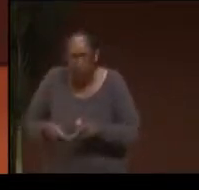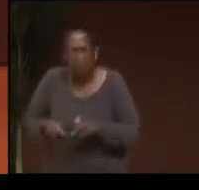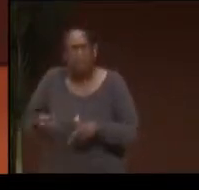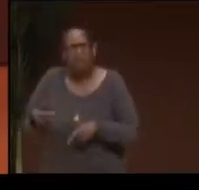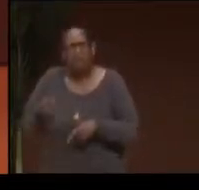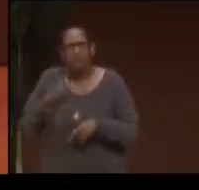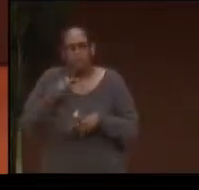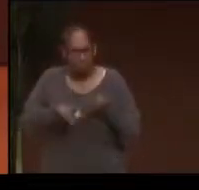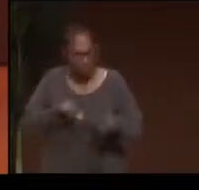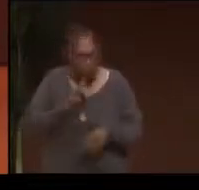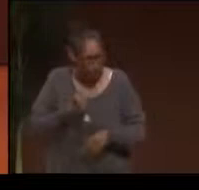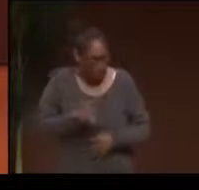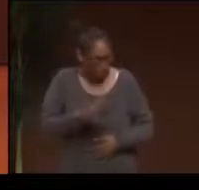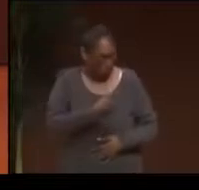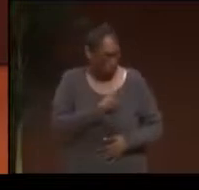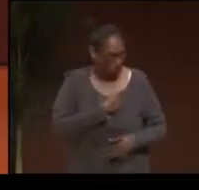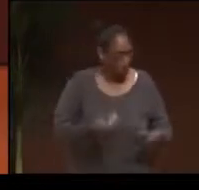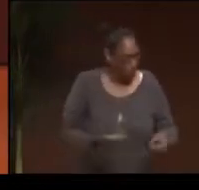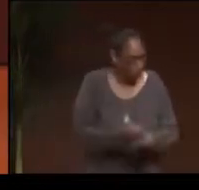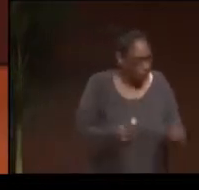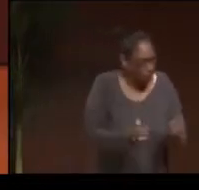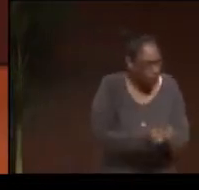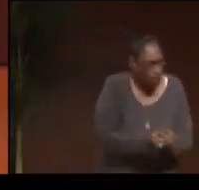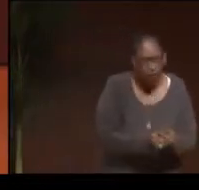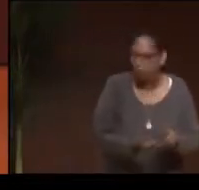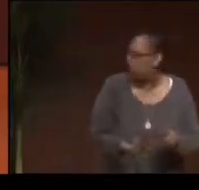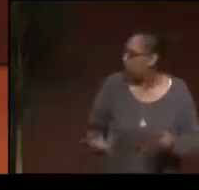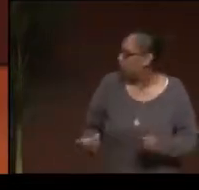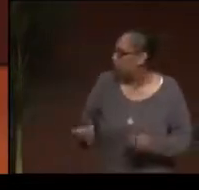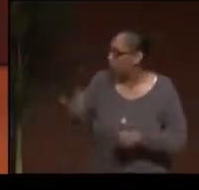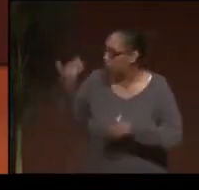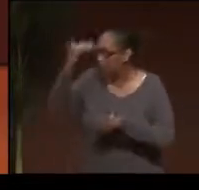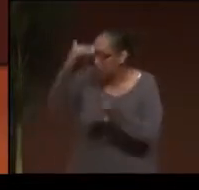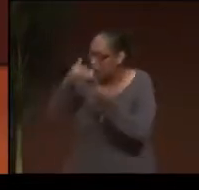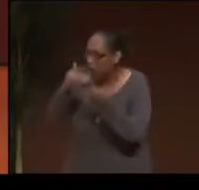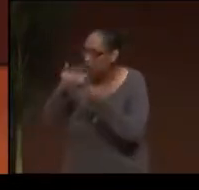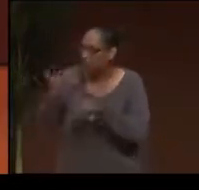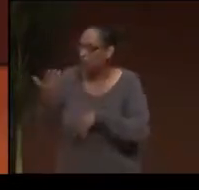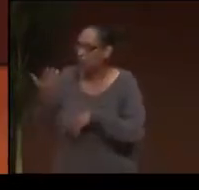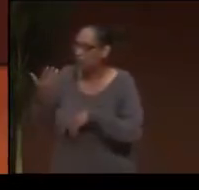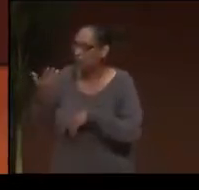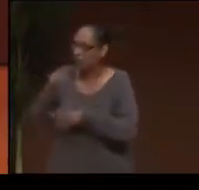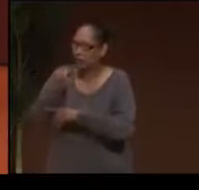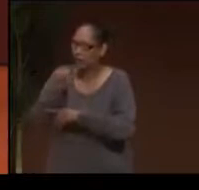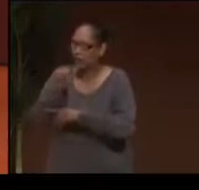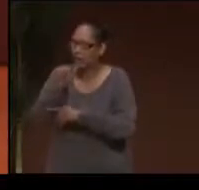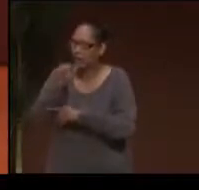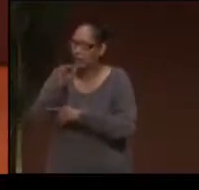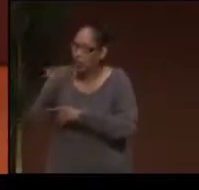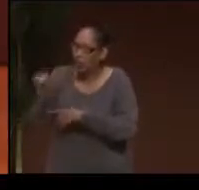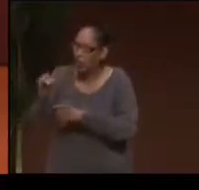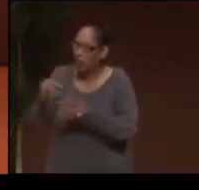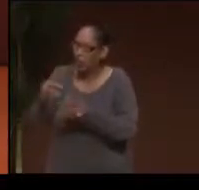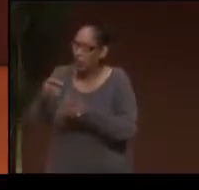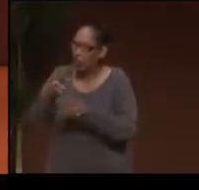were like myself getting together to for this acknowledging their Taino, the Taino roots.